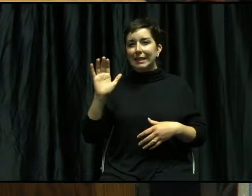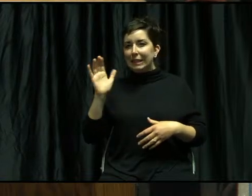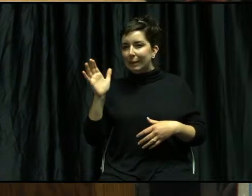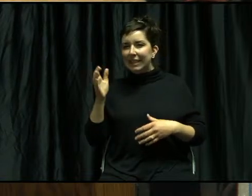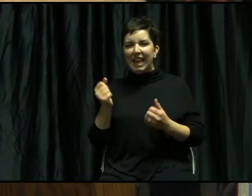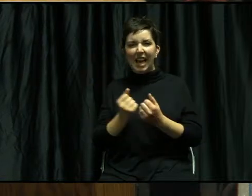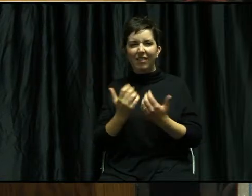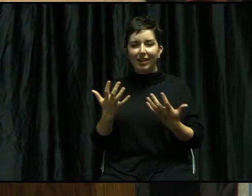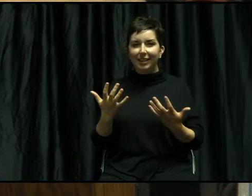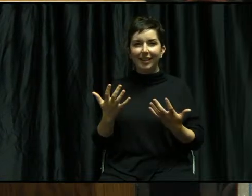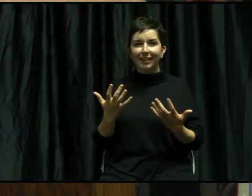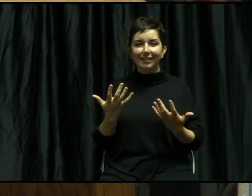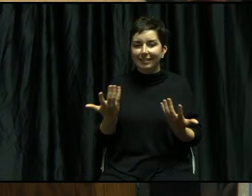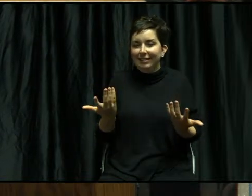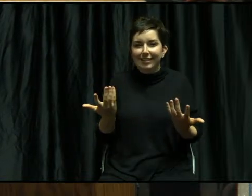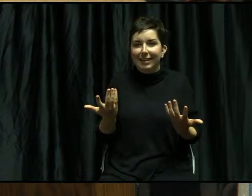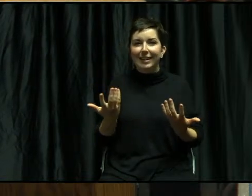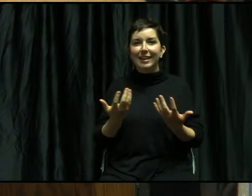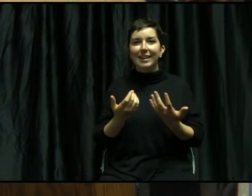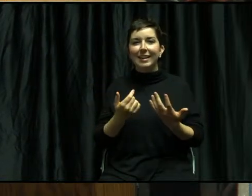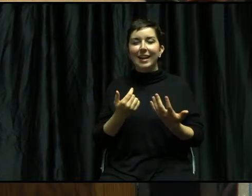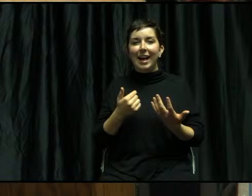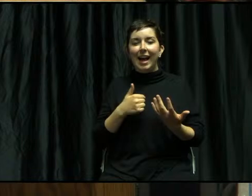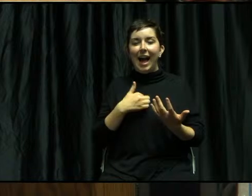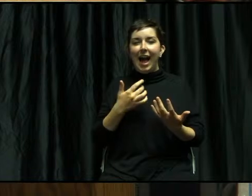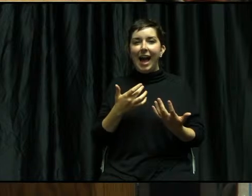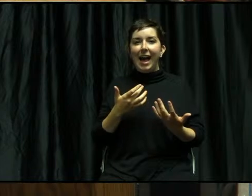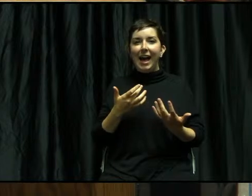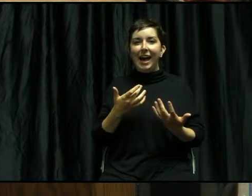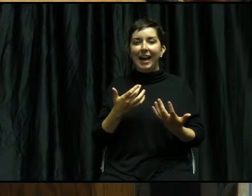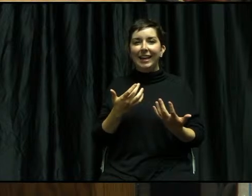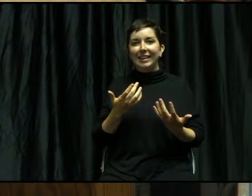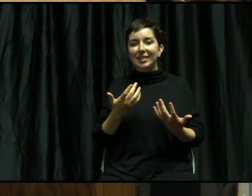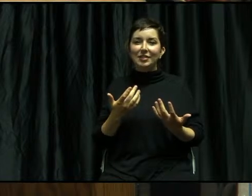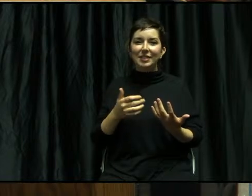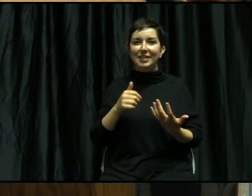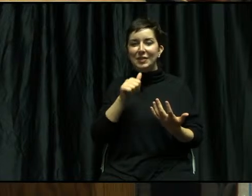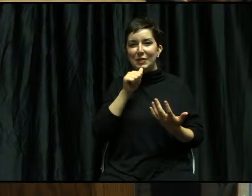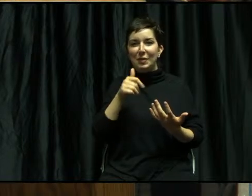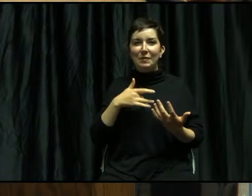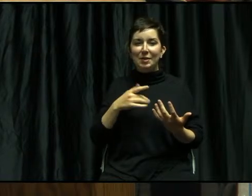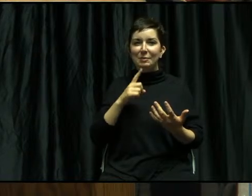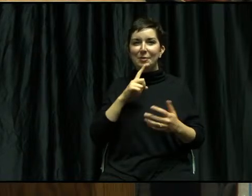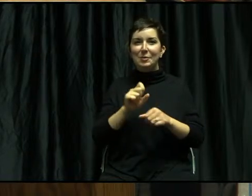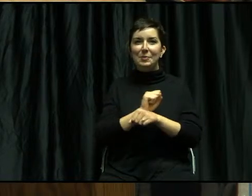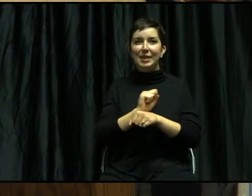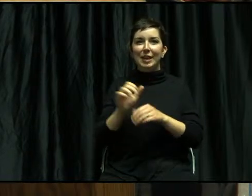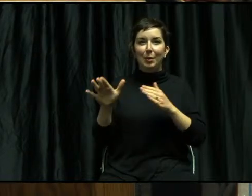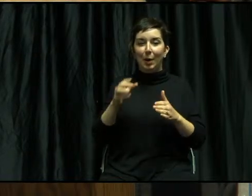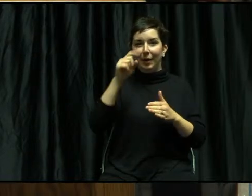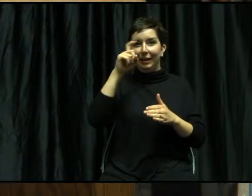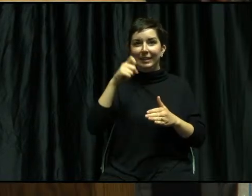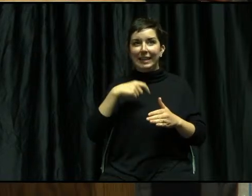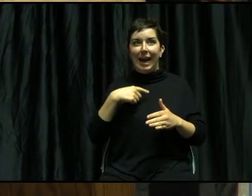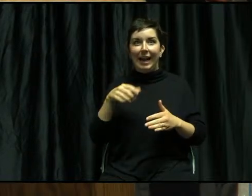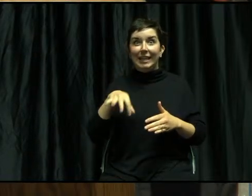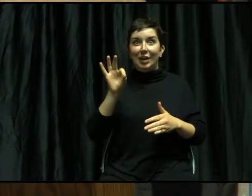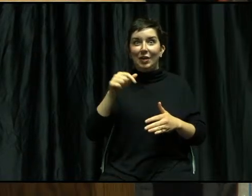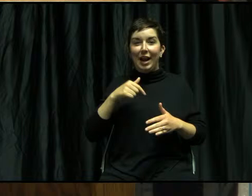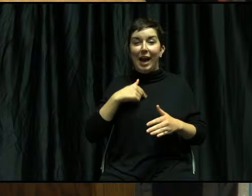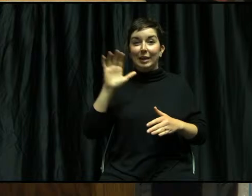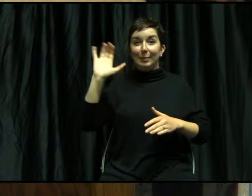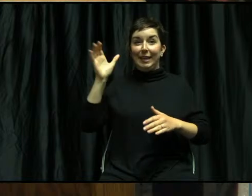have anything on the teleprompter, and to say I feel underprepared is fair because I found out about this morning. So I'm